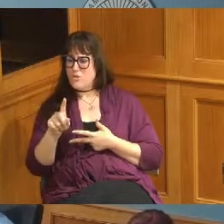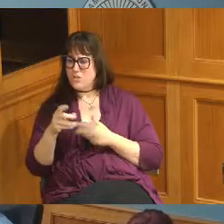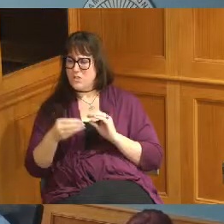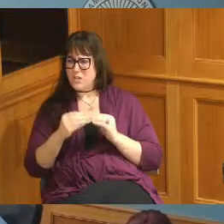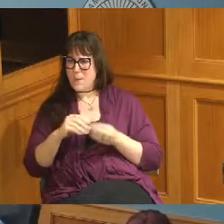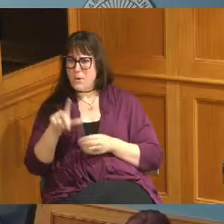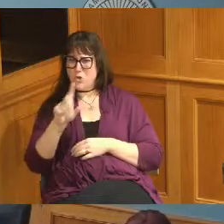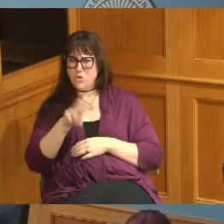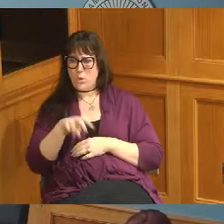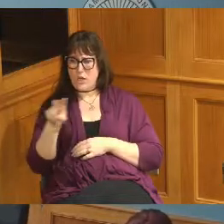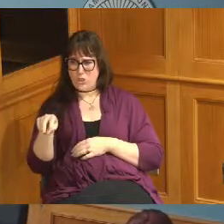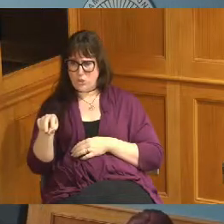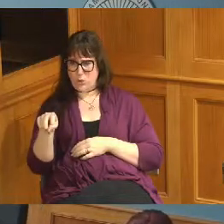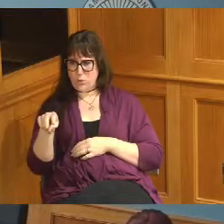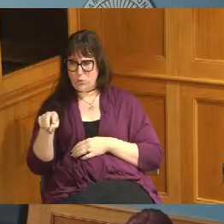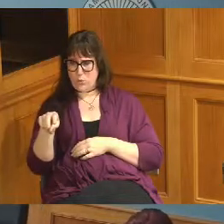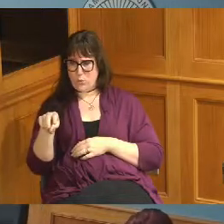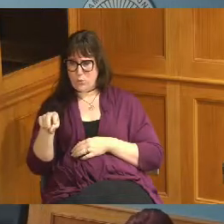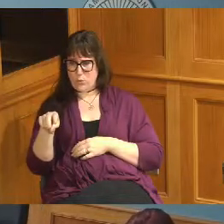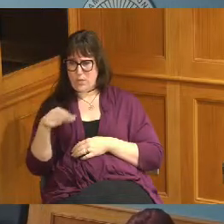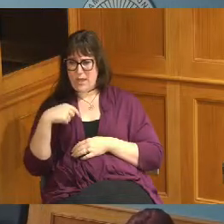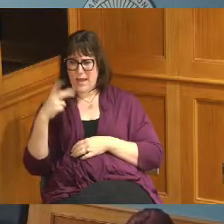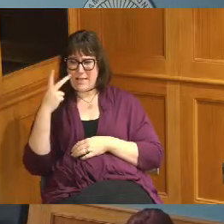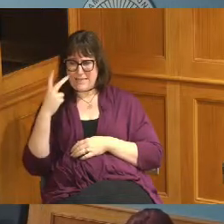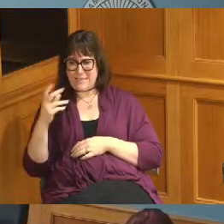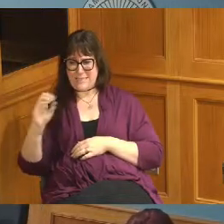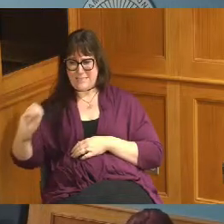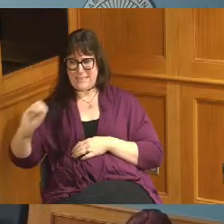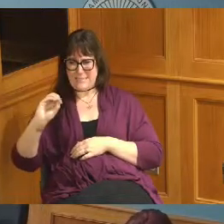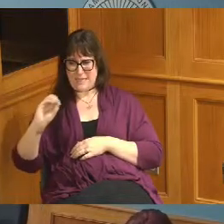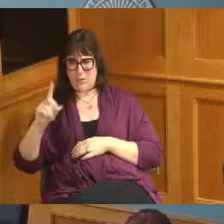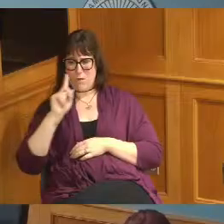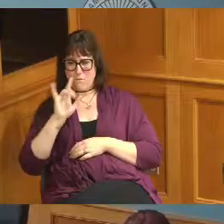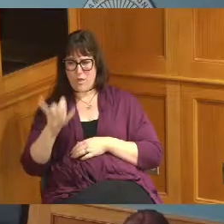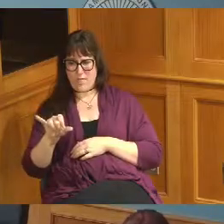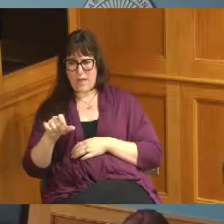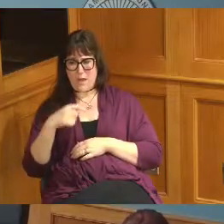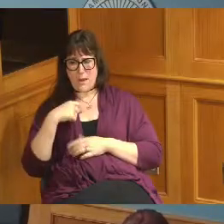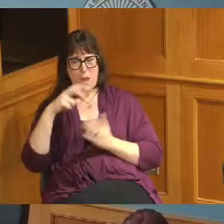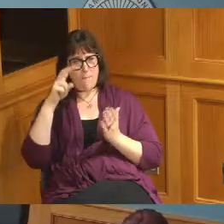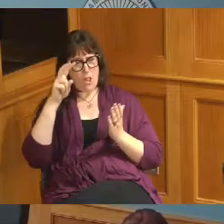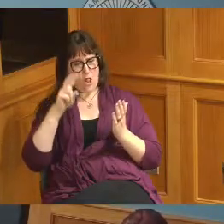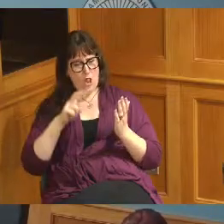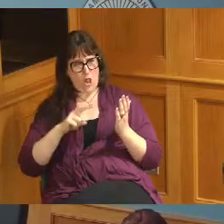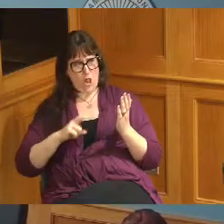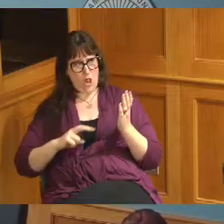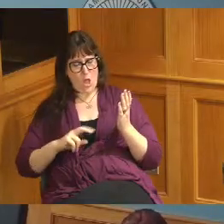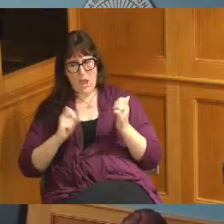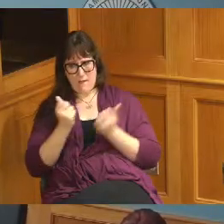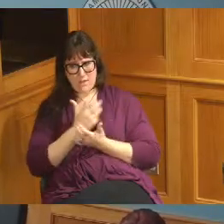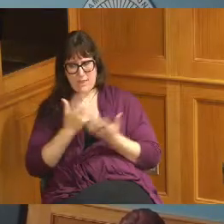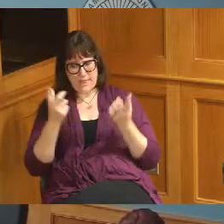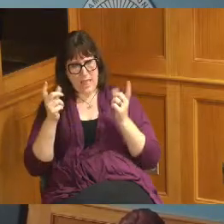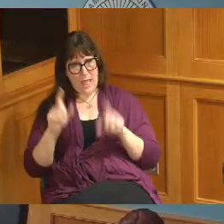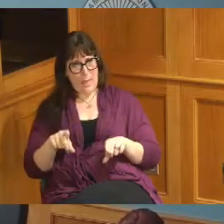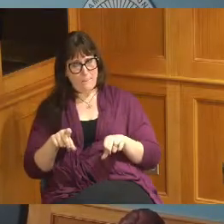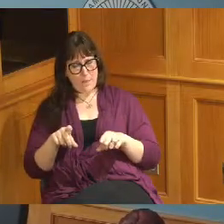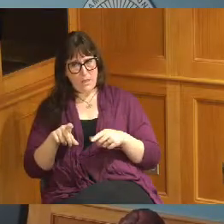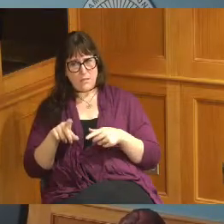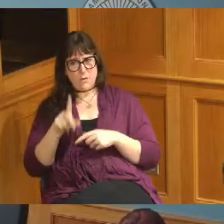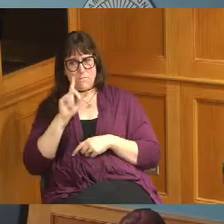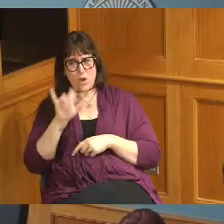number 22, and I see that it's 0 on there, but I'm looking at all the things that are going to happen in